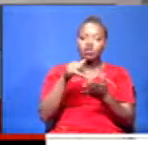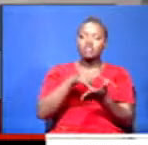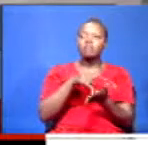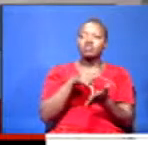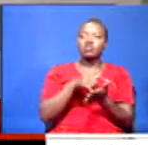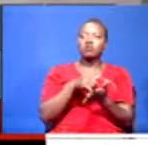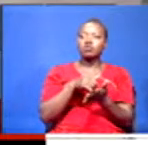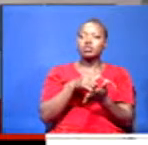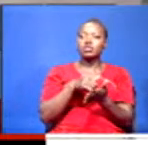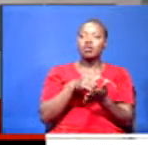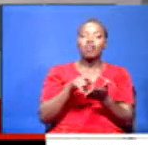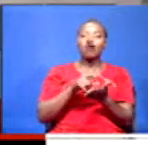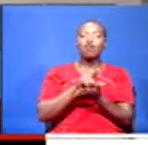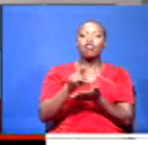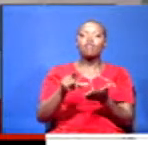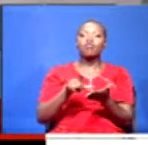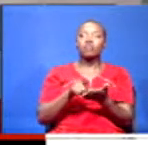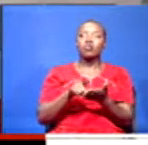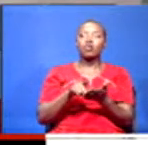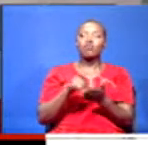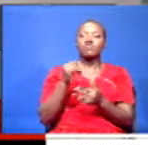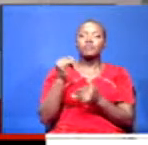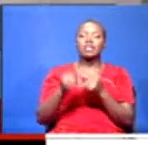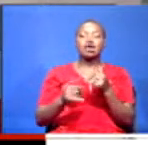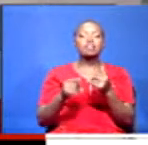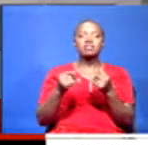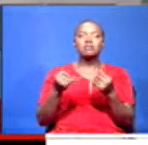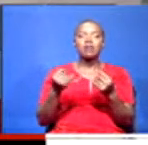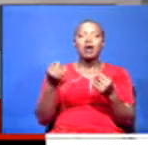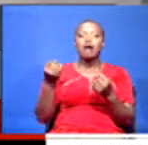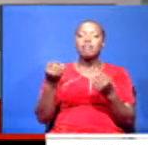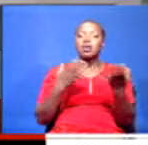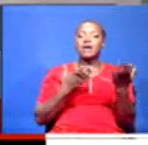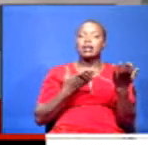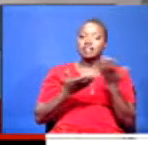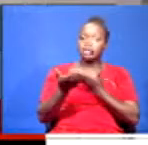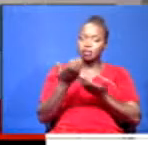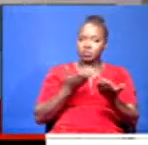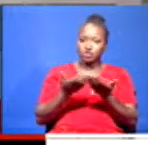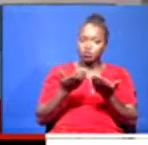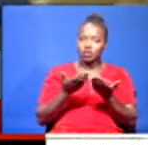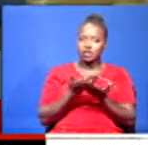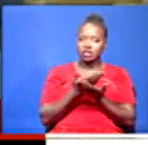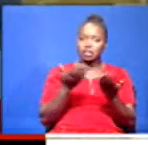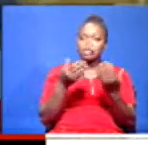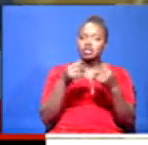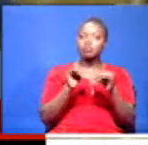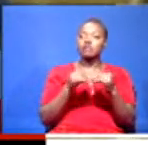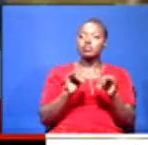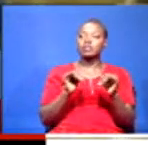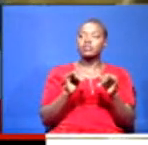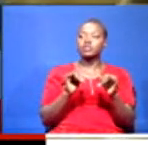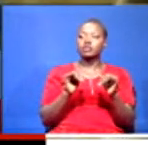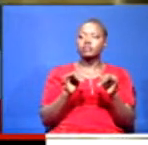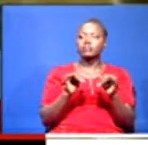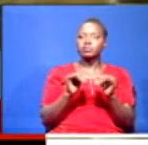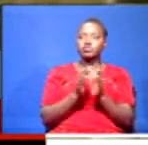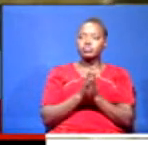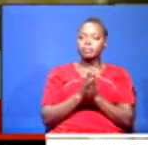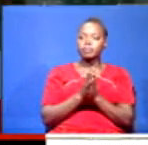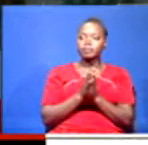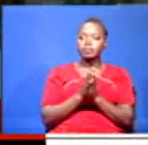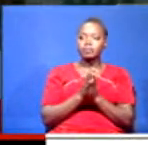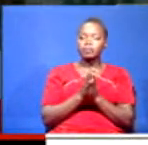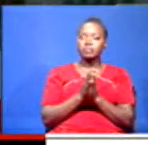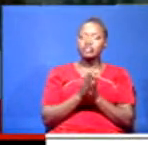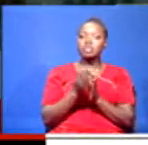of local last mile entrepreneurs in this particular implementation. Under the project,